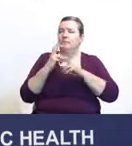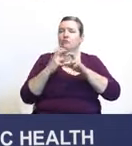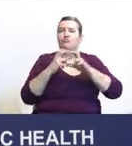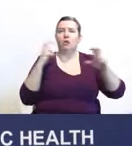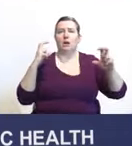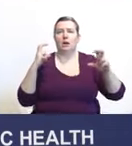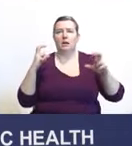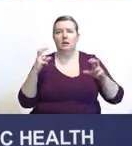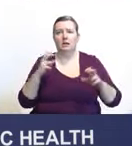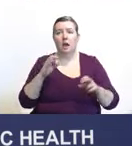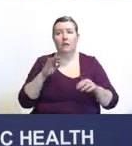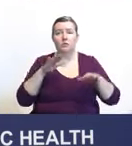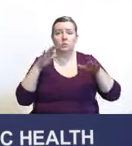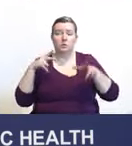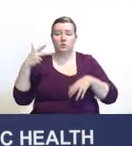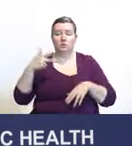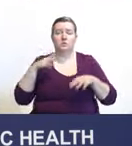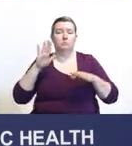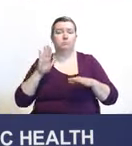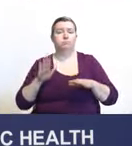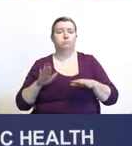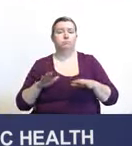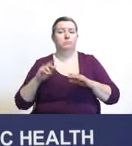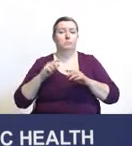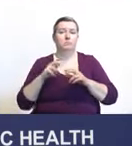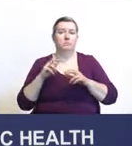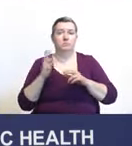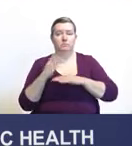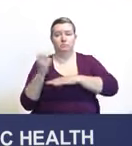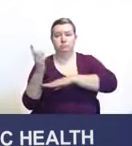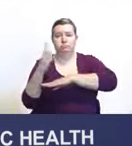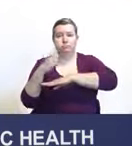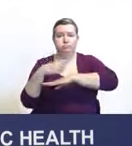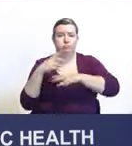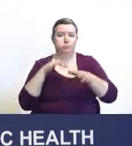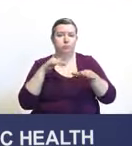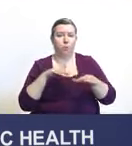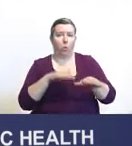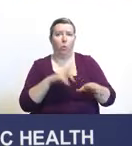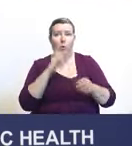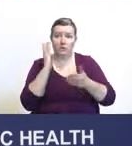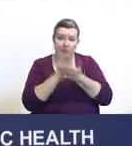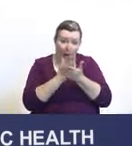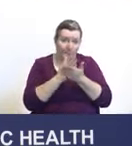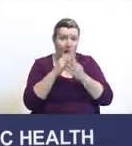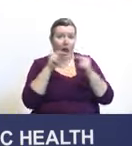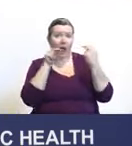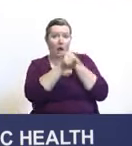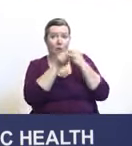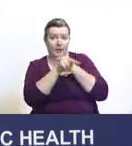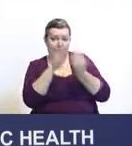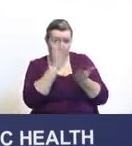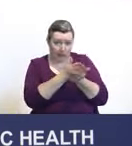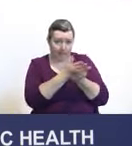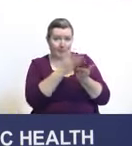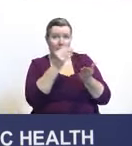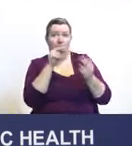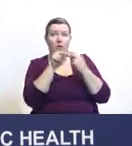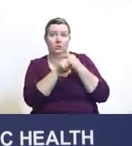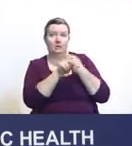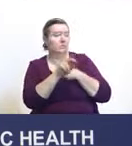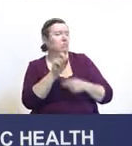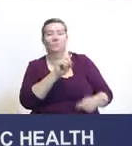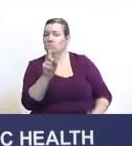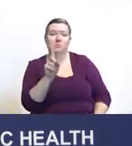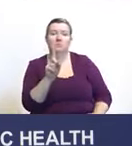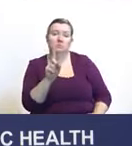something that we don't want, but coming to a complete stop offers a different scenario. We hope it doesn't come to that. It's one thing to rally and